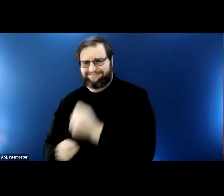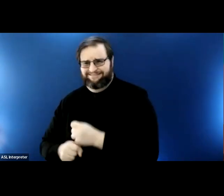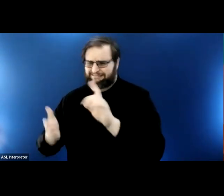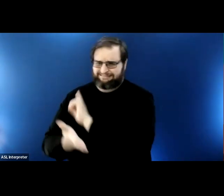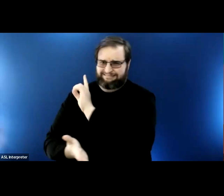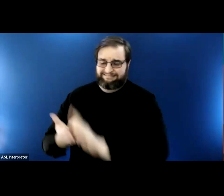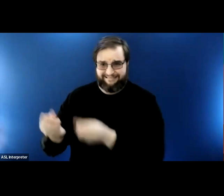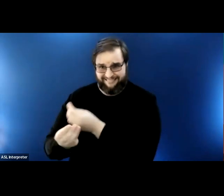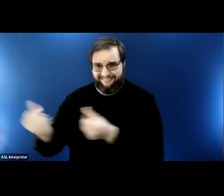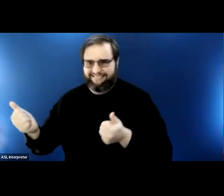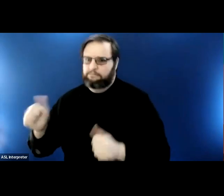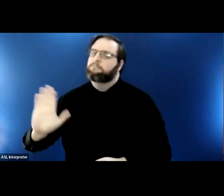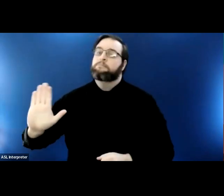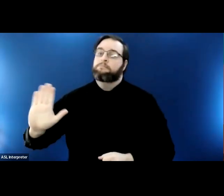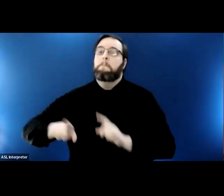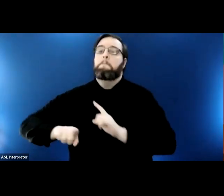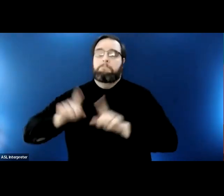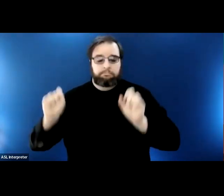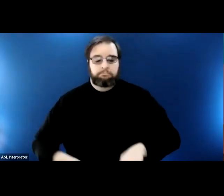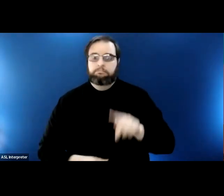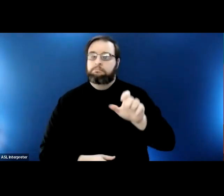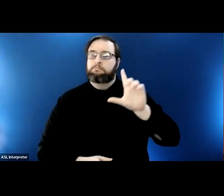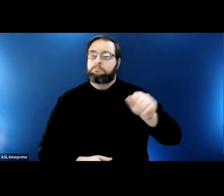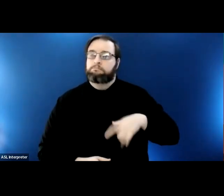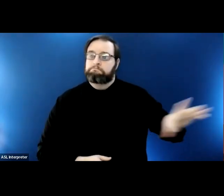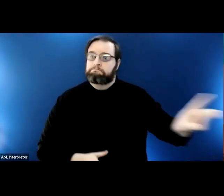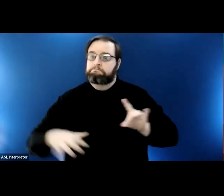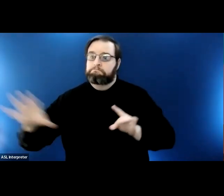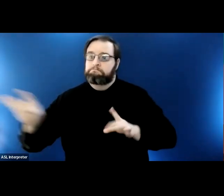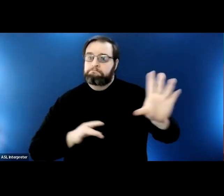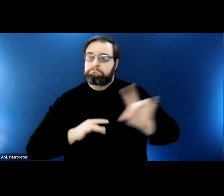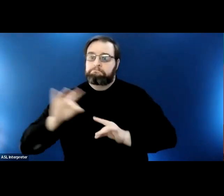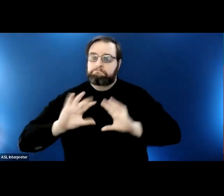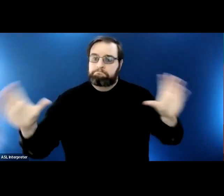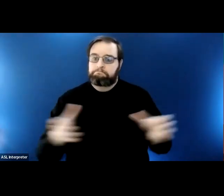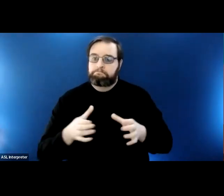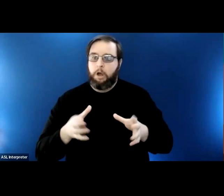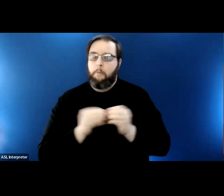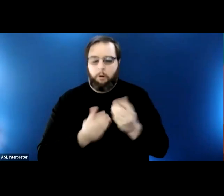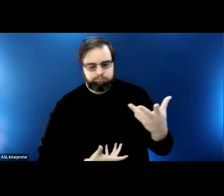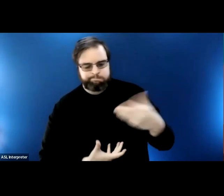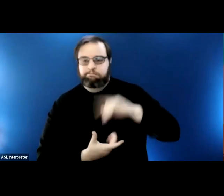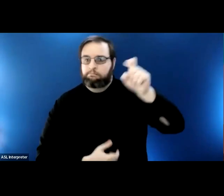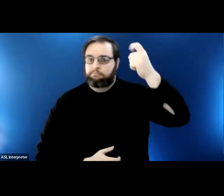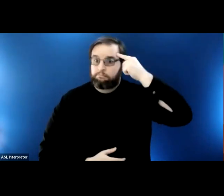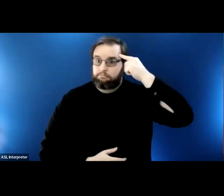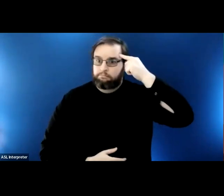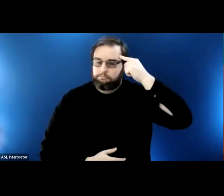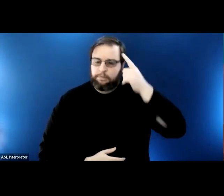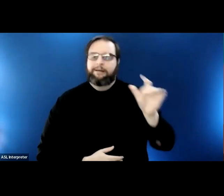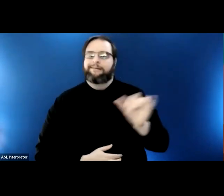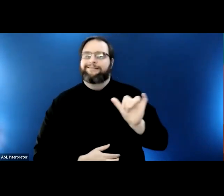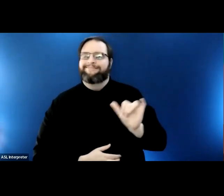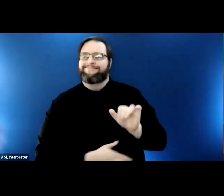but I believe we have tools to build a more equitable and inclusive government. I believe they can provide a refresh on how our